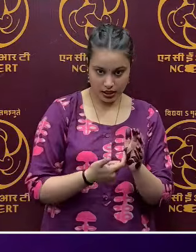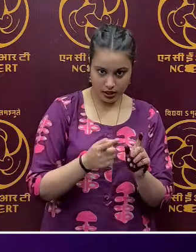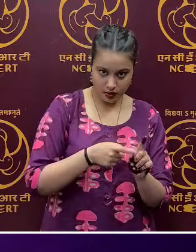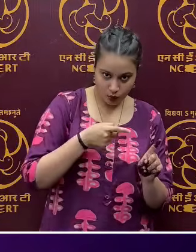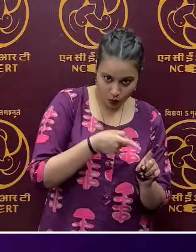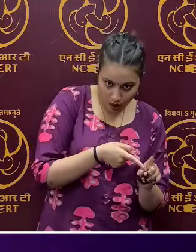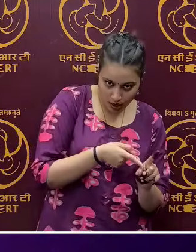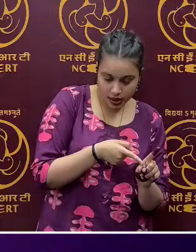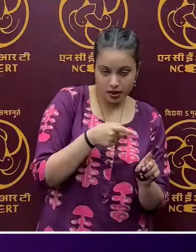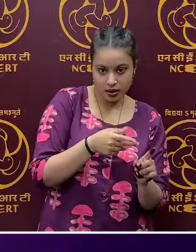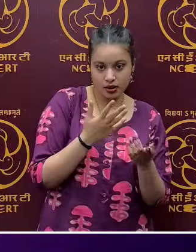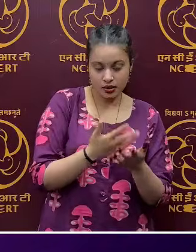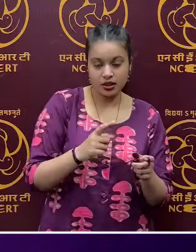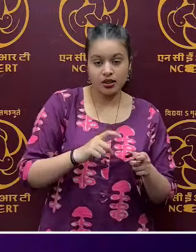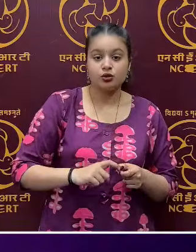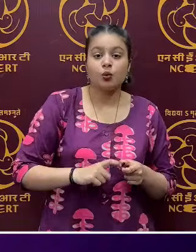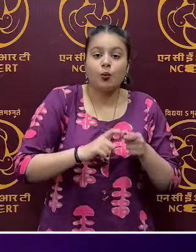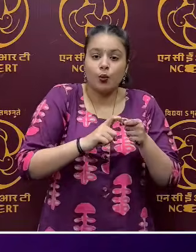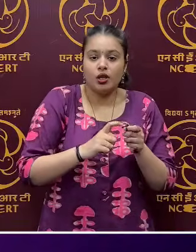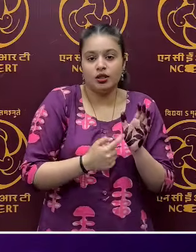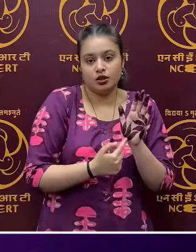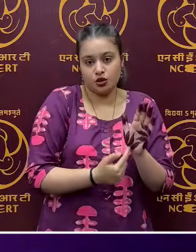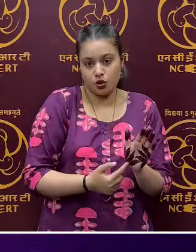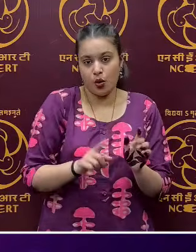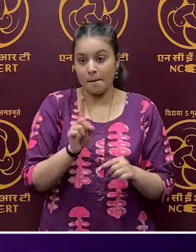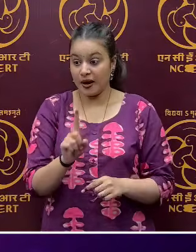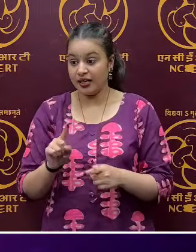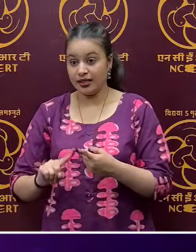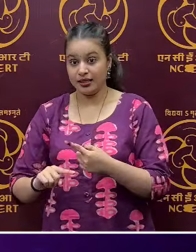just embodies that quality. Lovely. Whereas